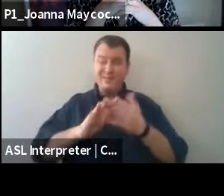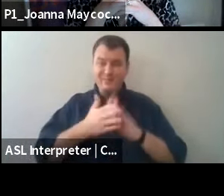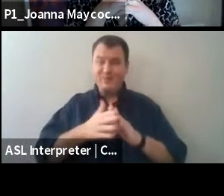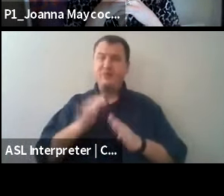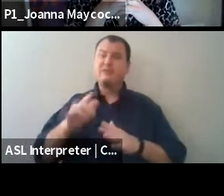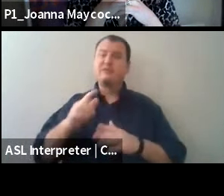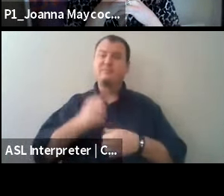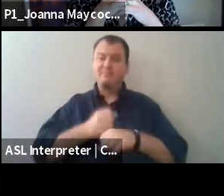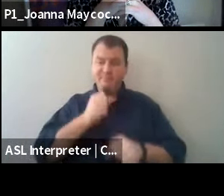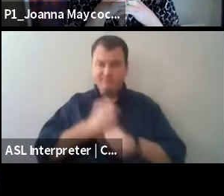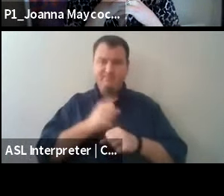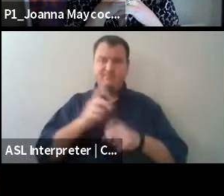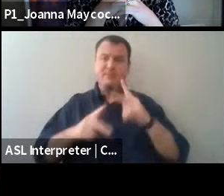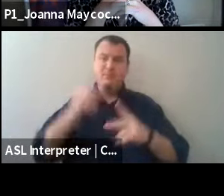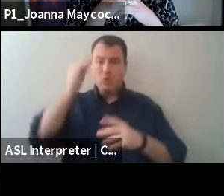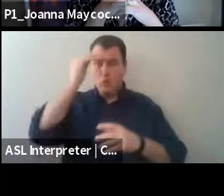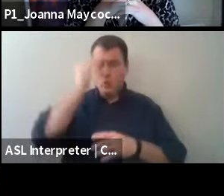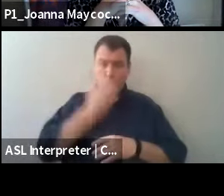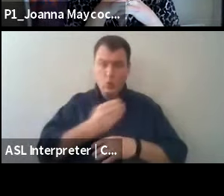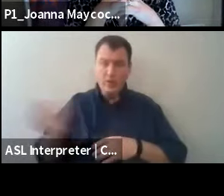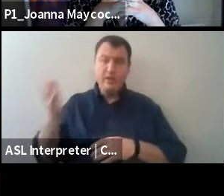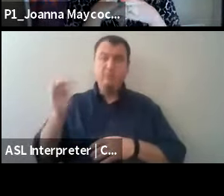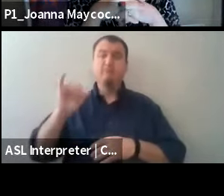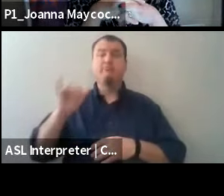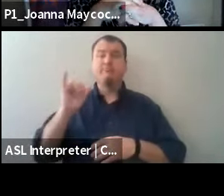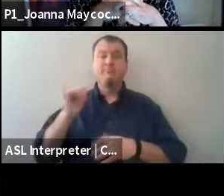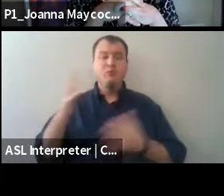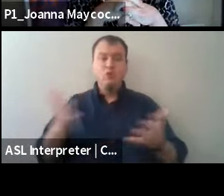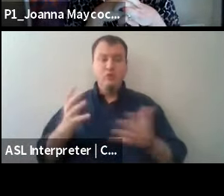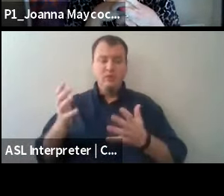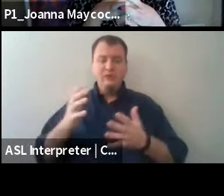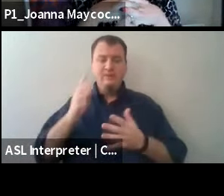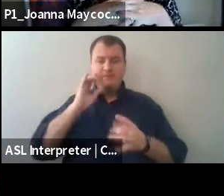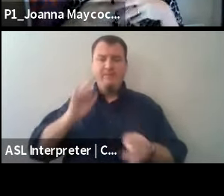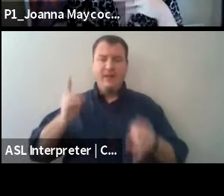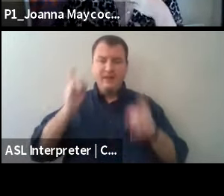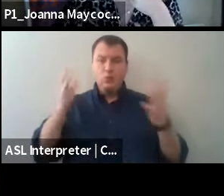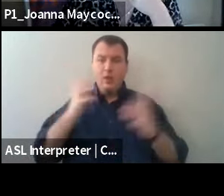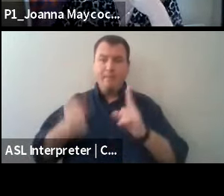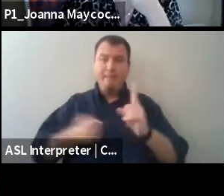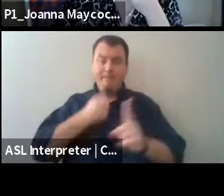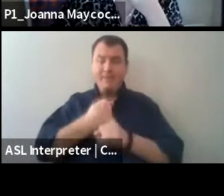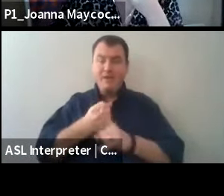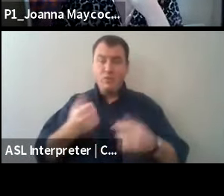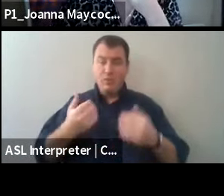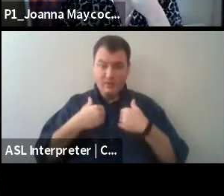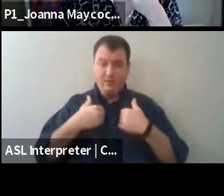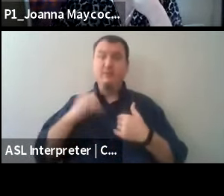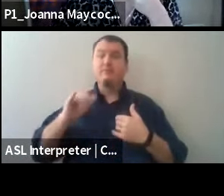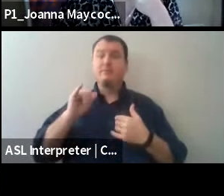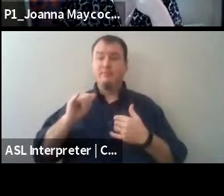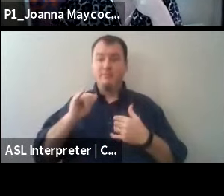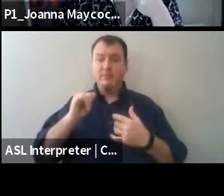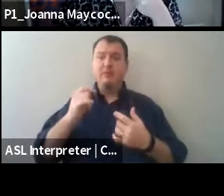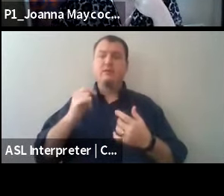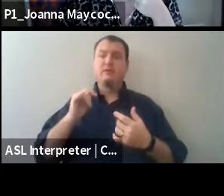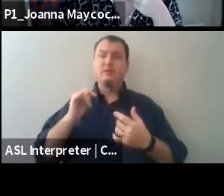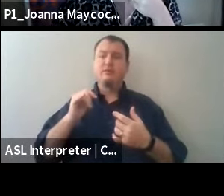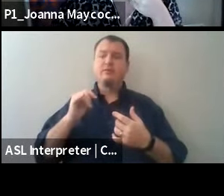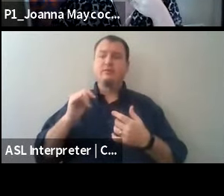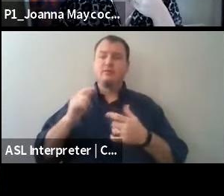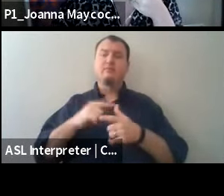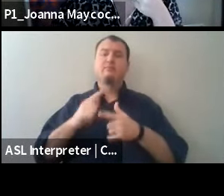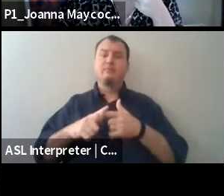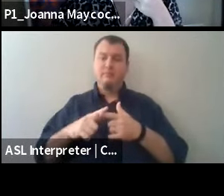make people aware and they become aware what is violence, what impact it has, immediately cases start coming. I think so. And then